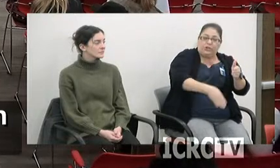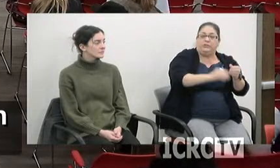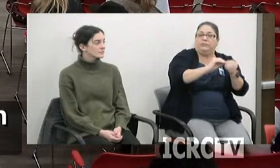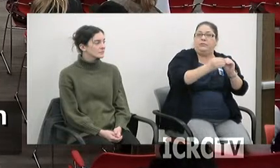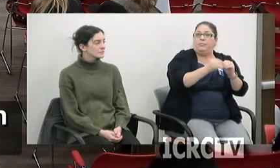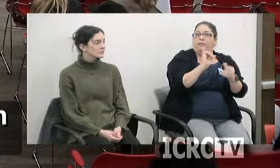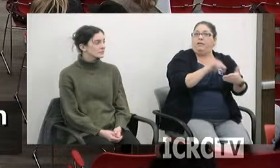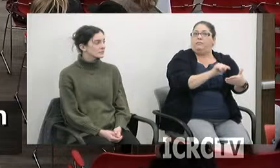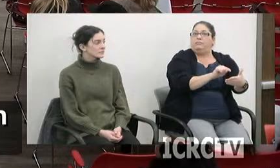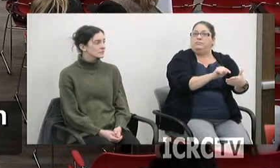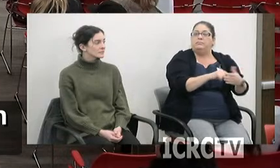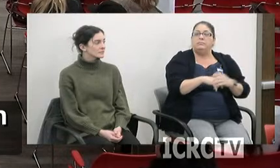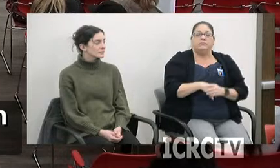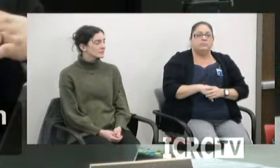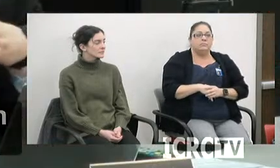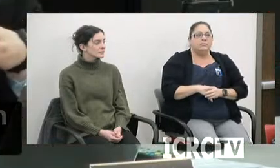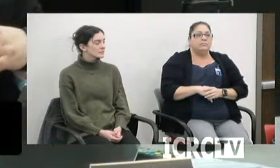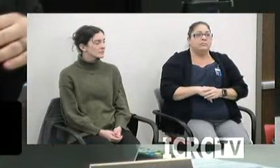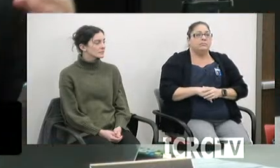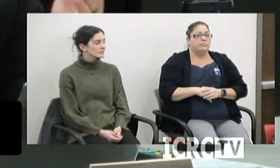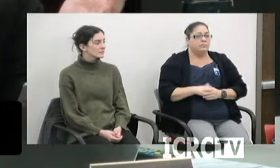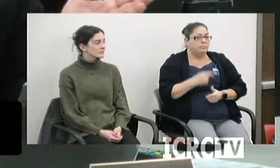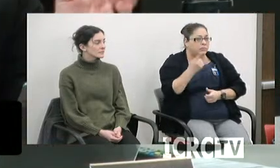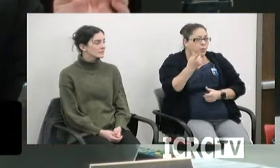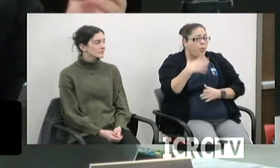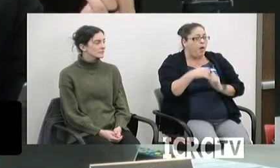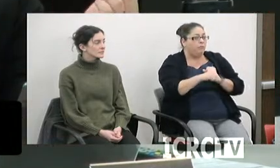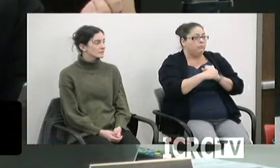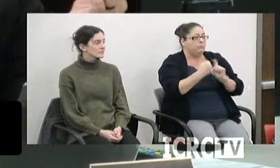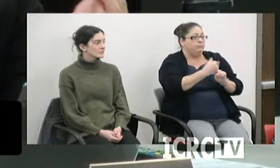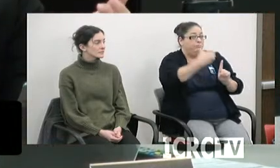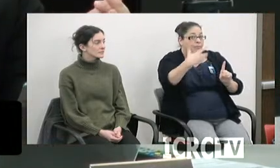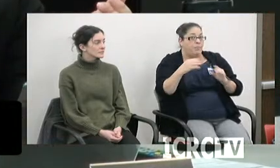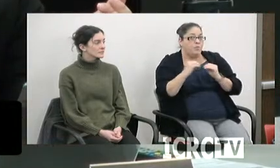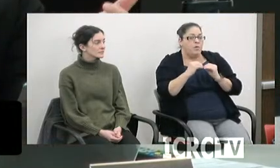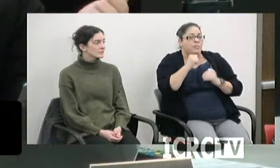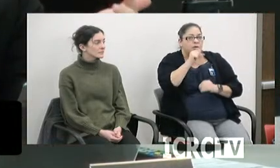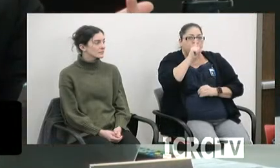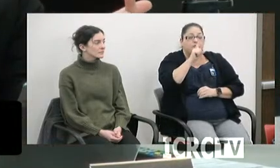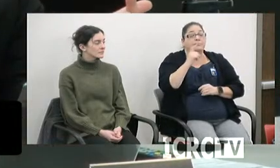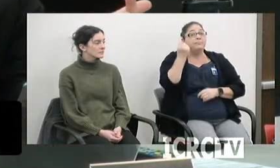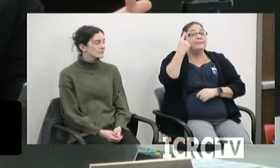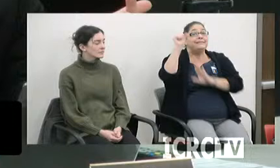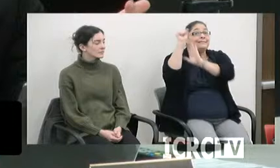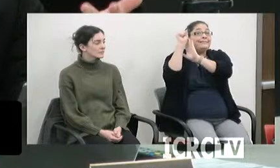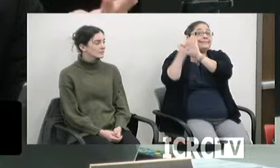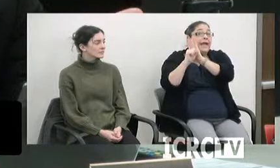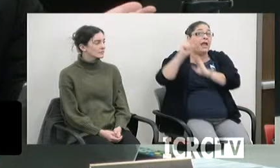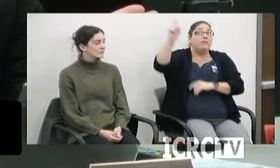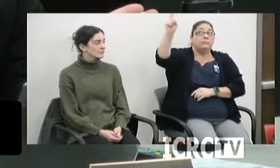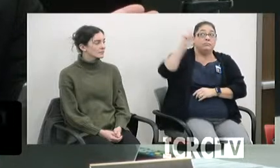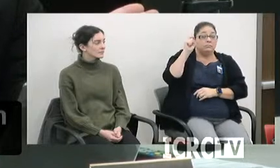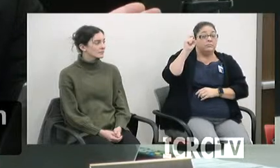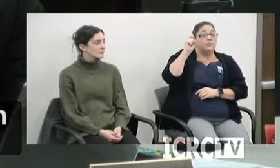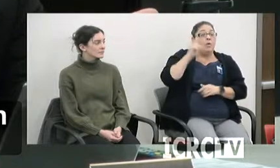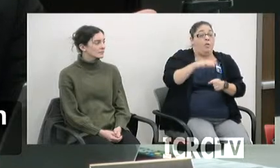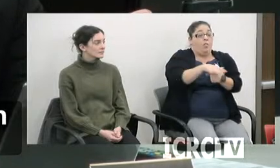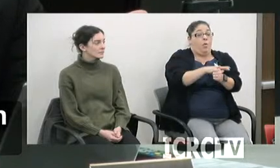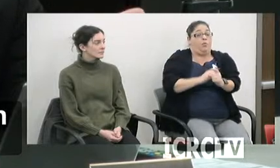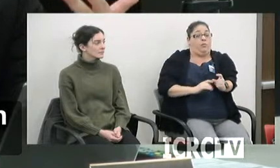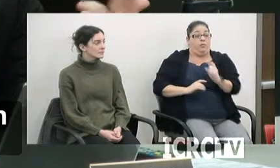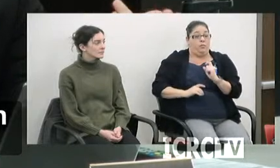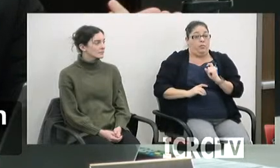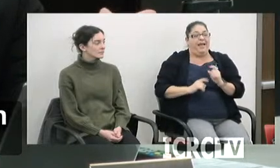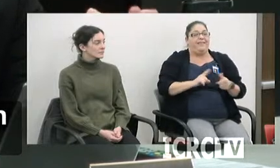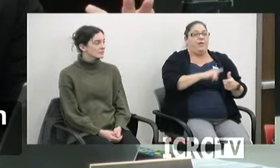I don't know if you want to go into this any further, but like, we've got the state portion, the local portion, and then the